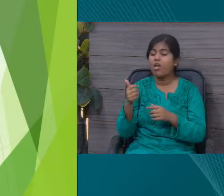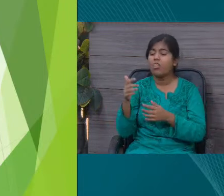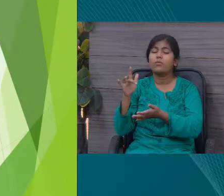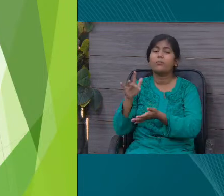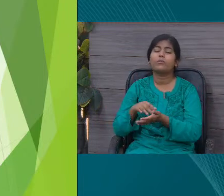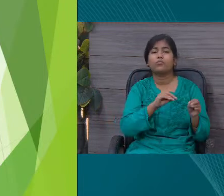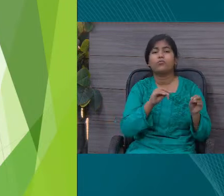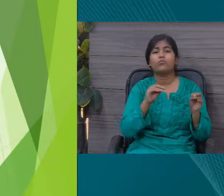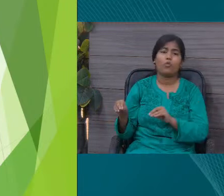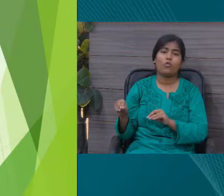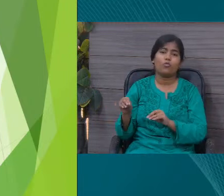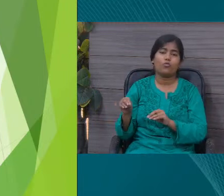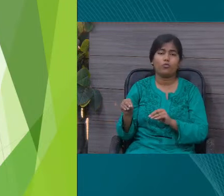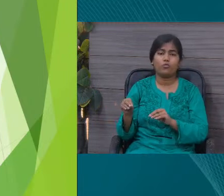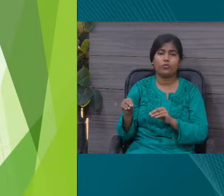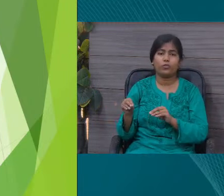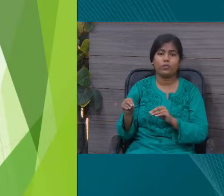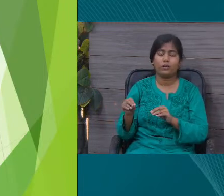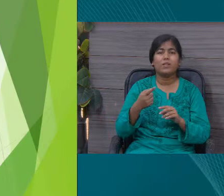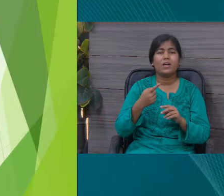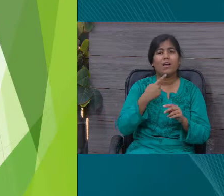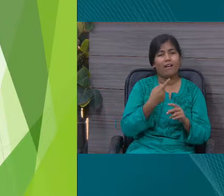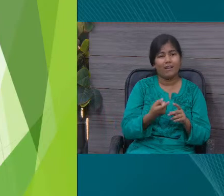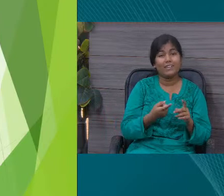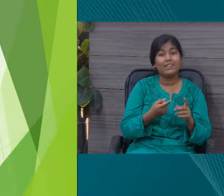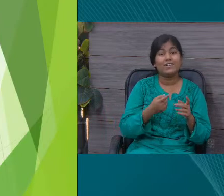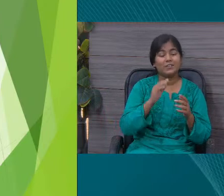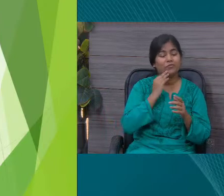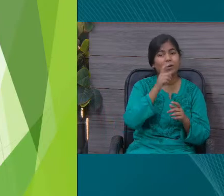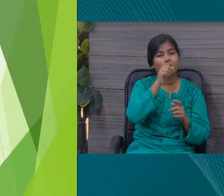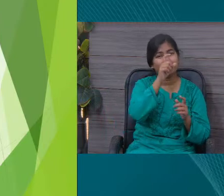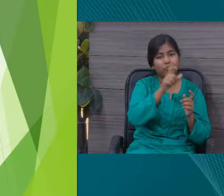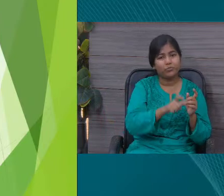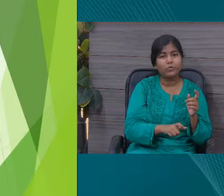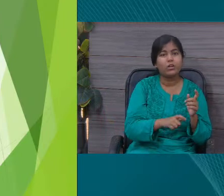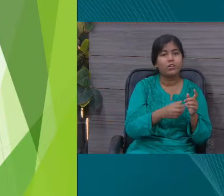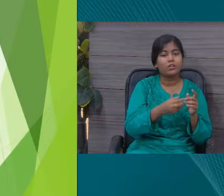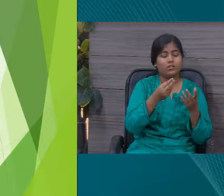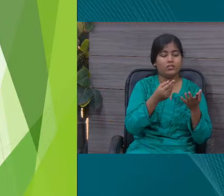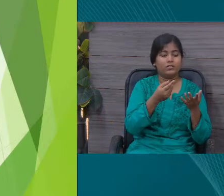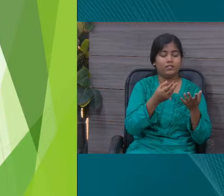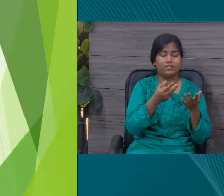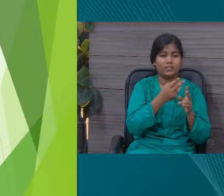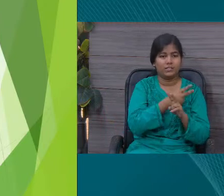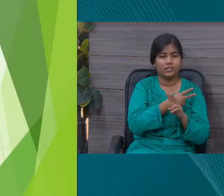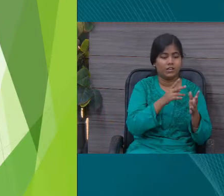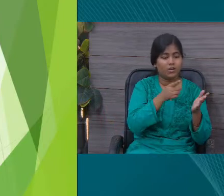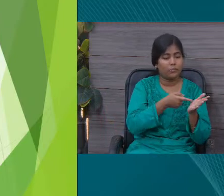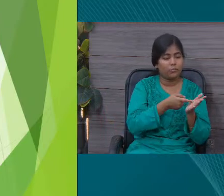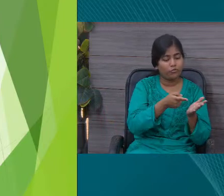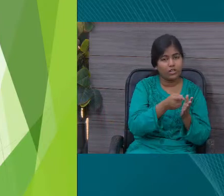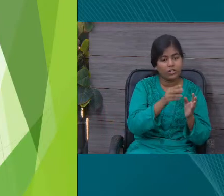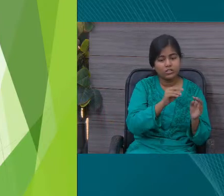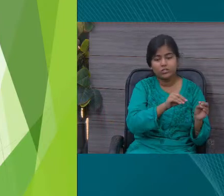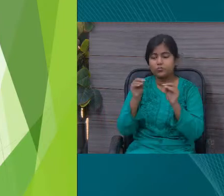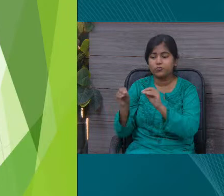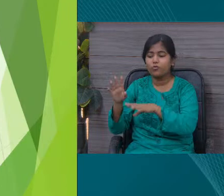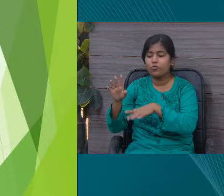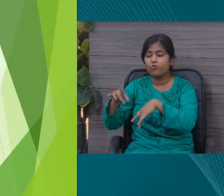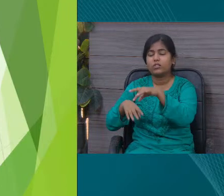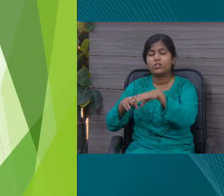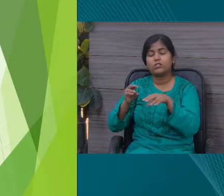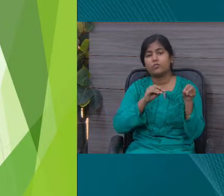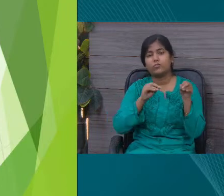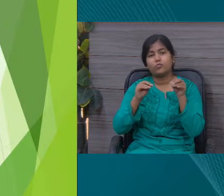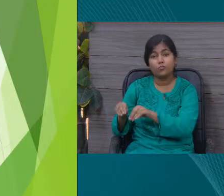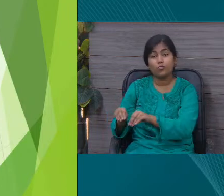we can ask them, people migrate from villages to city for better job opportunities. So what it will do is that it will serve the